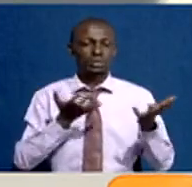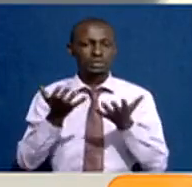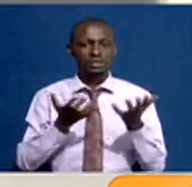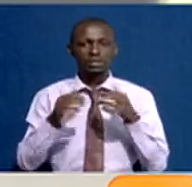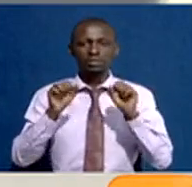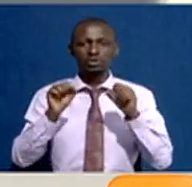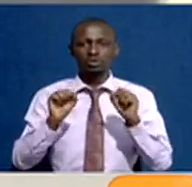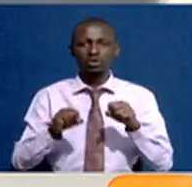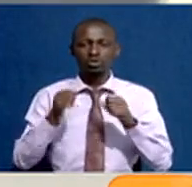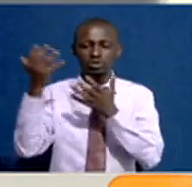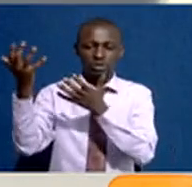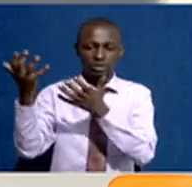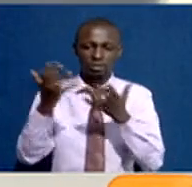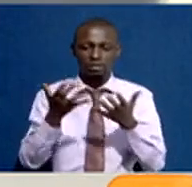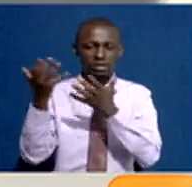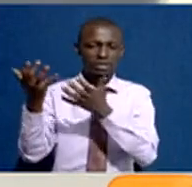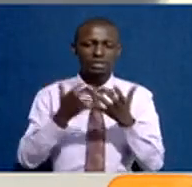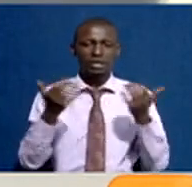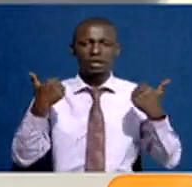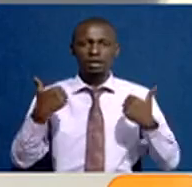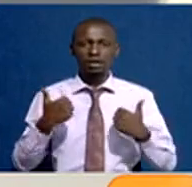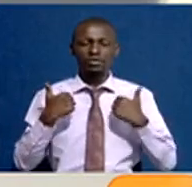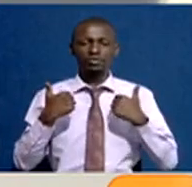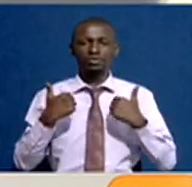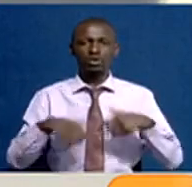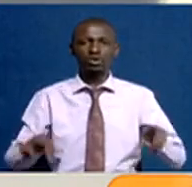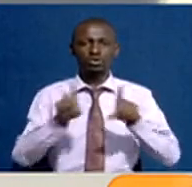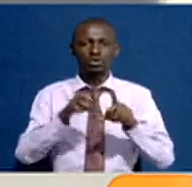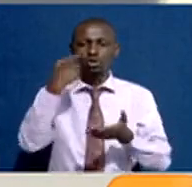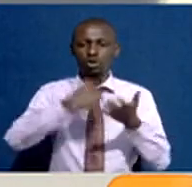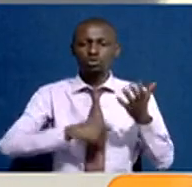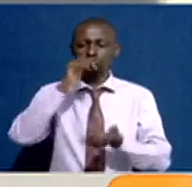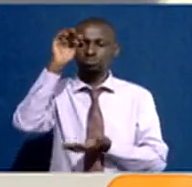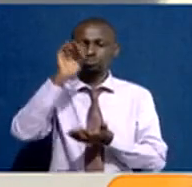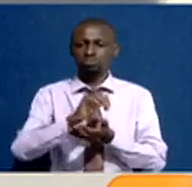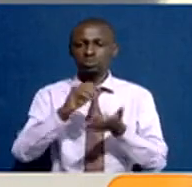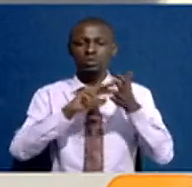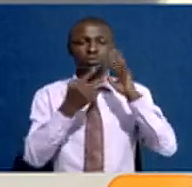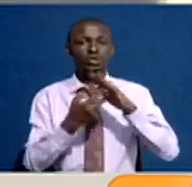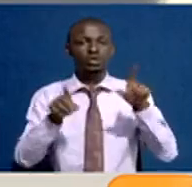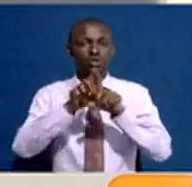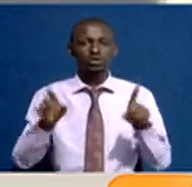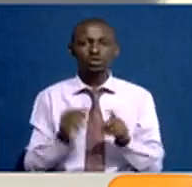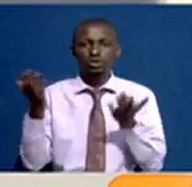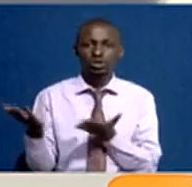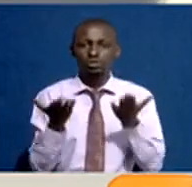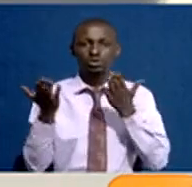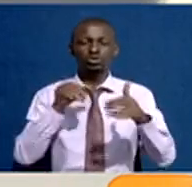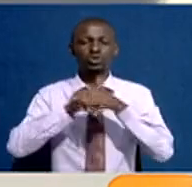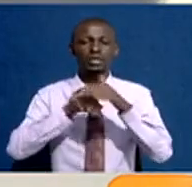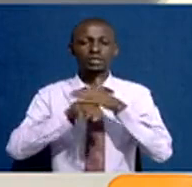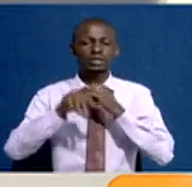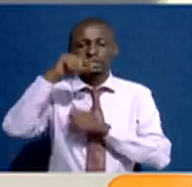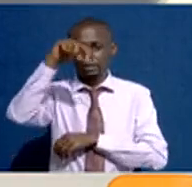to guarantee supply and cost efficiency through reduced demurrage costs. The project will also enhance the penetration of LPG